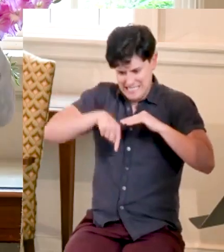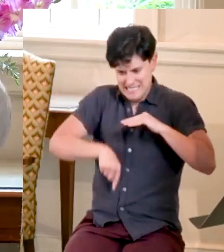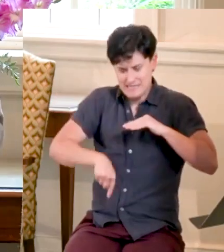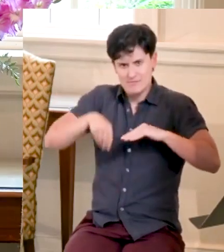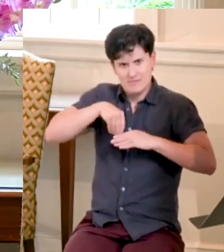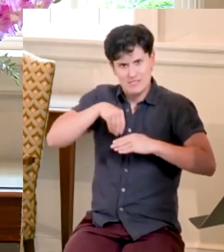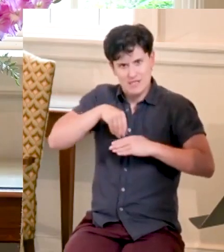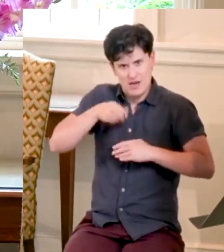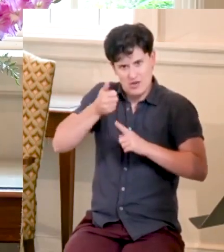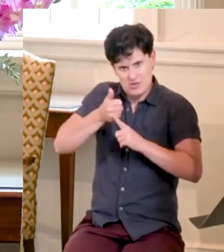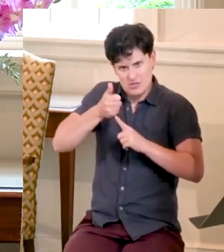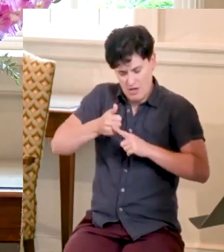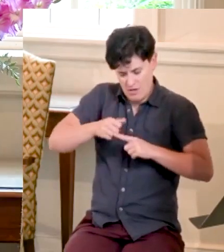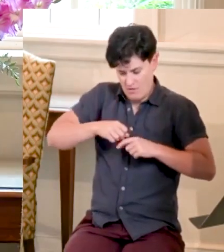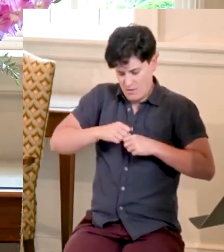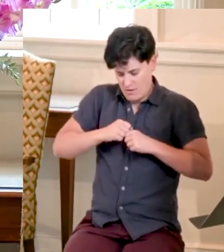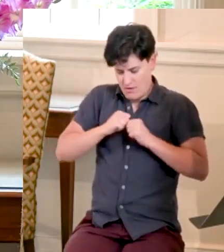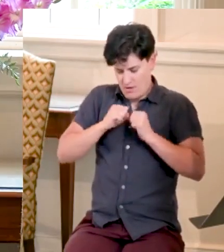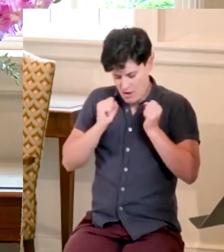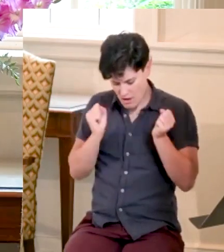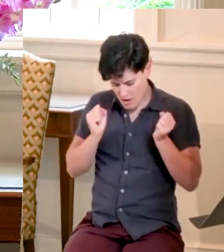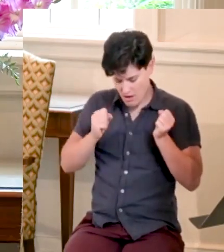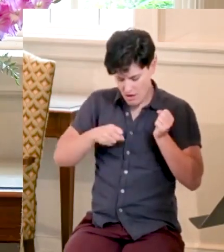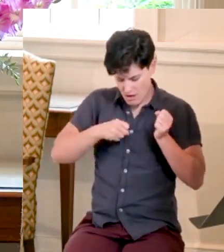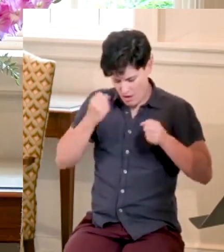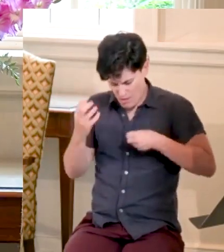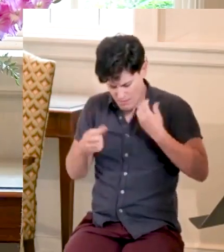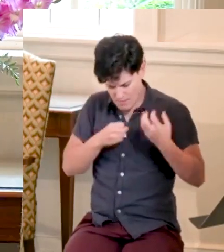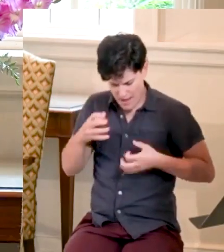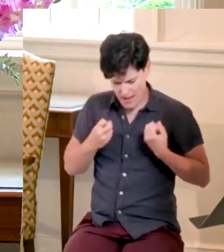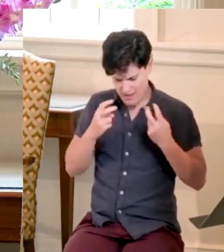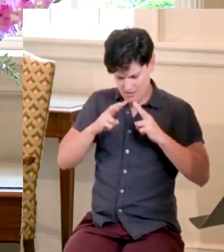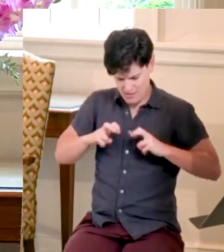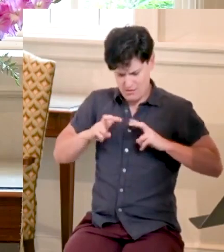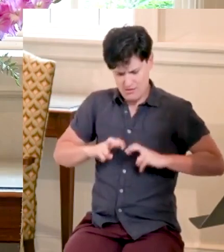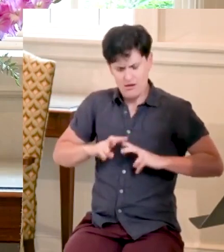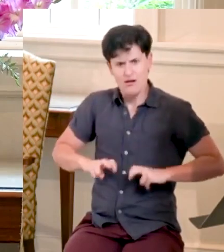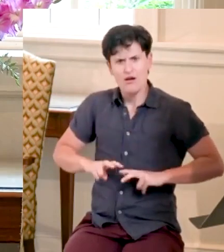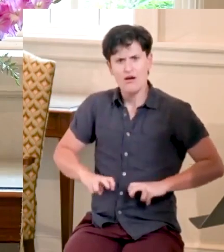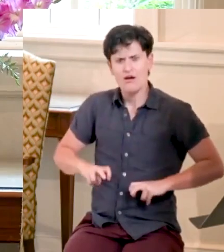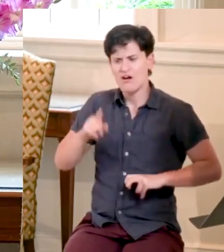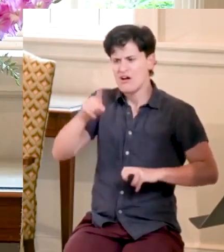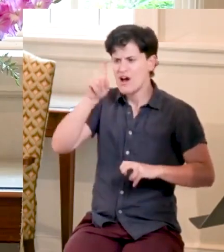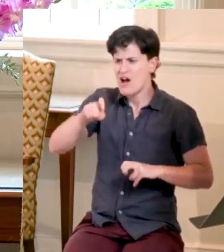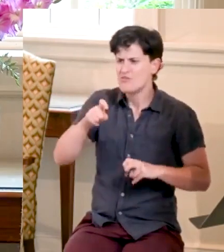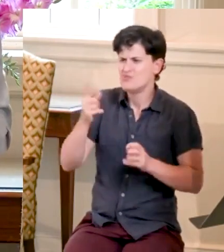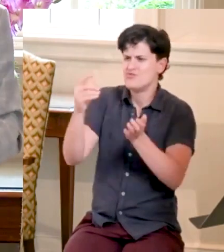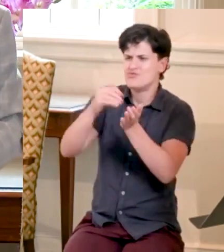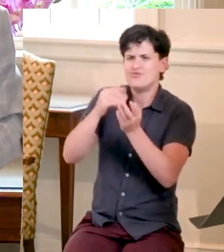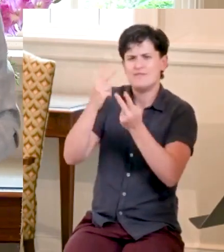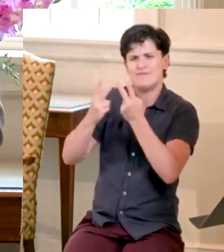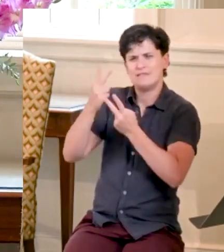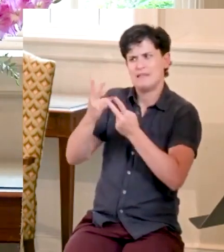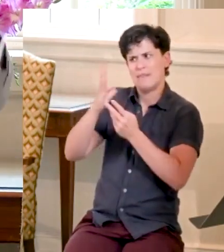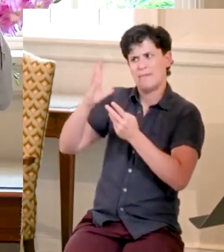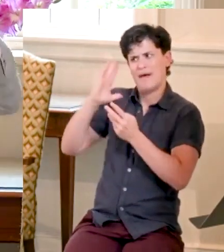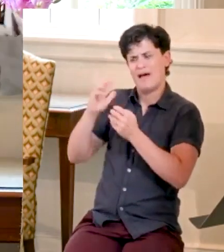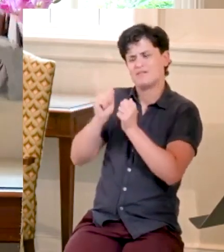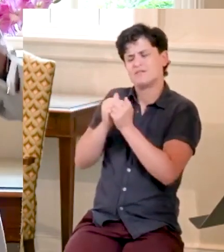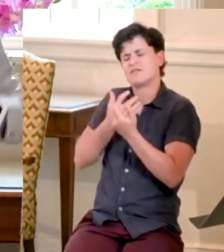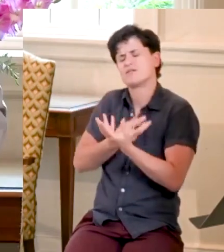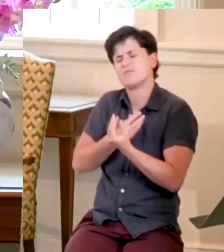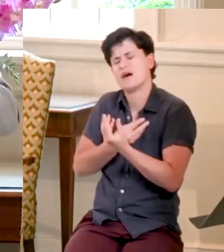It's the kind that asks us to revisit the past with compassion instead of critique, to